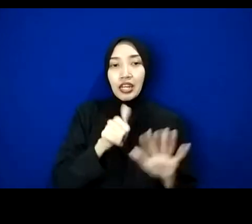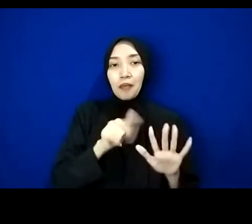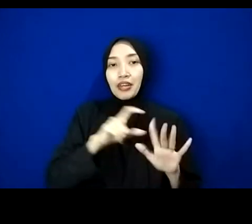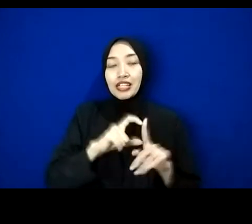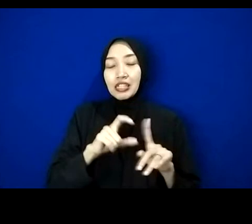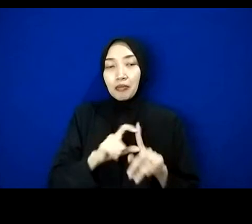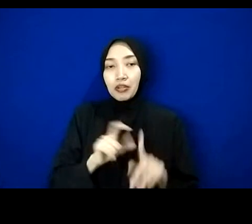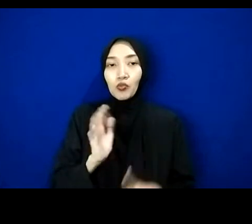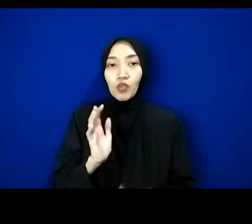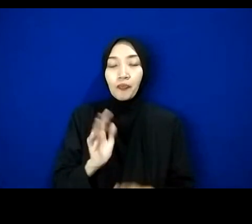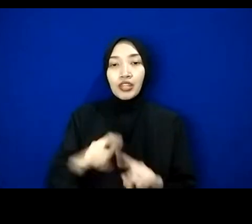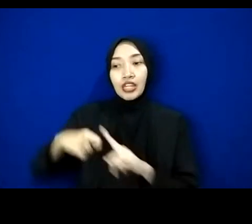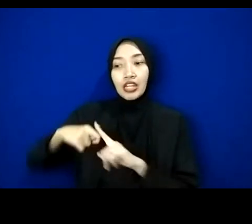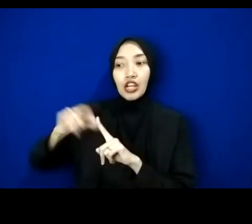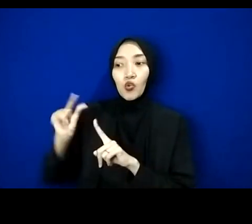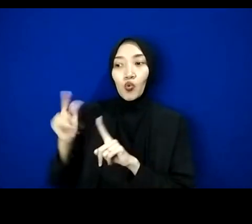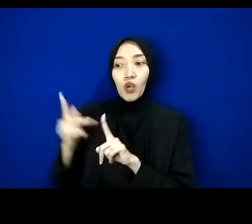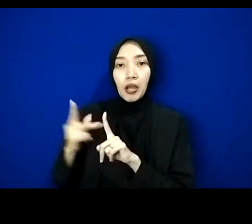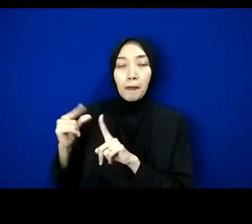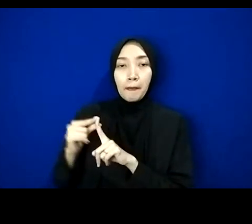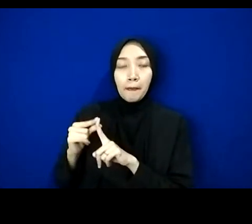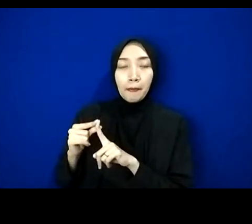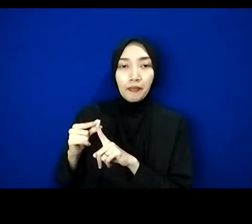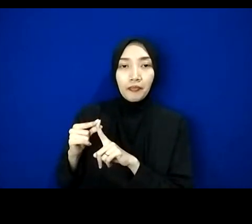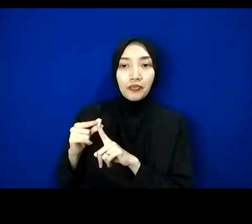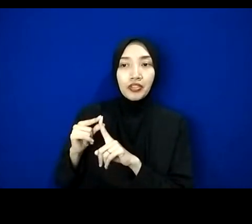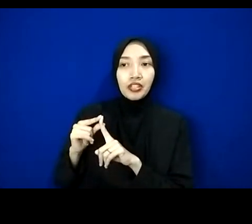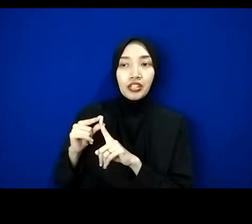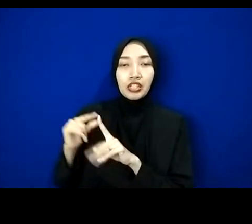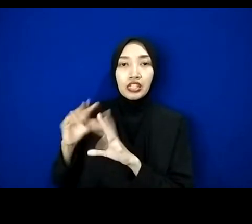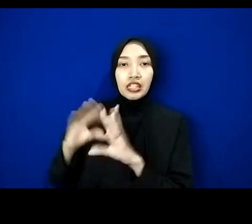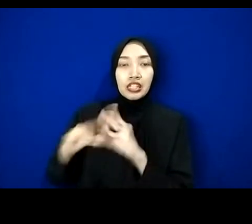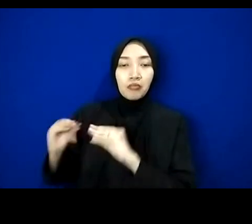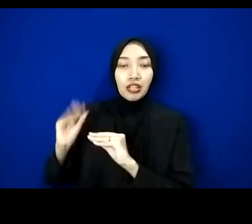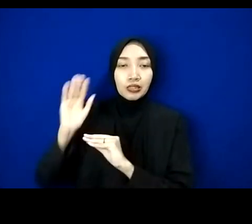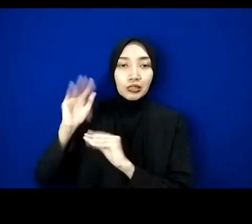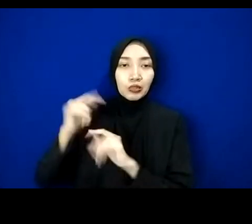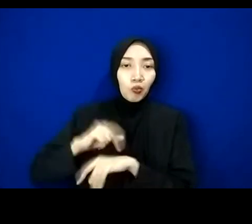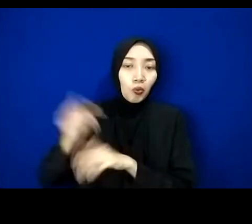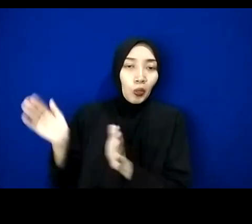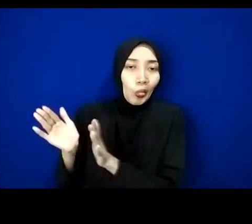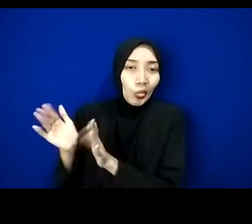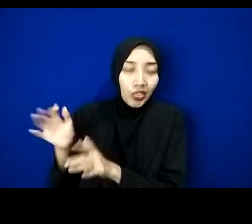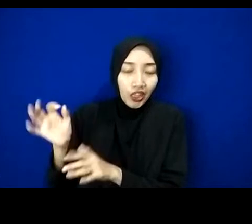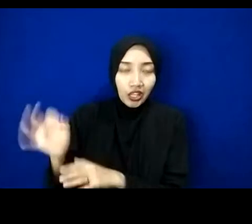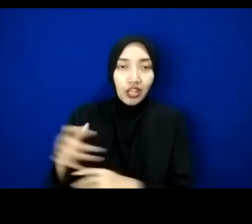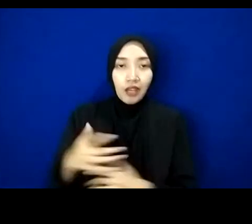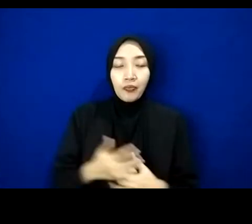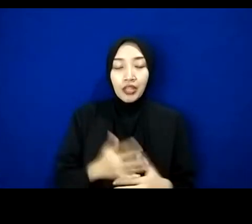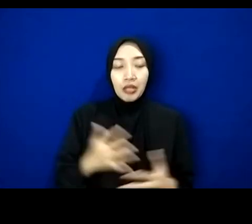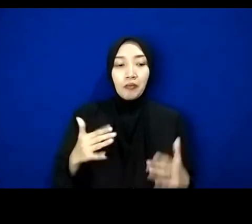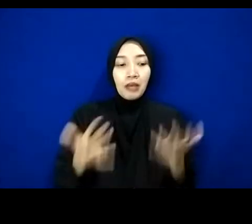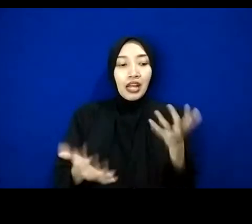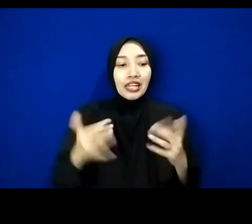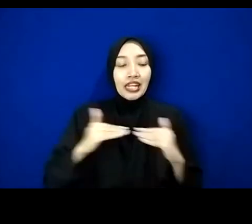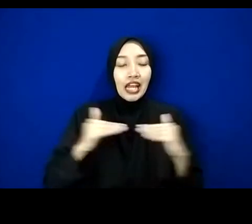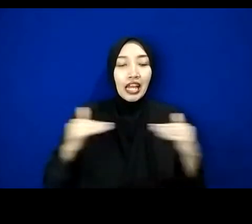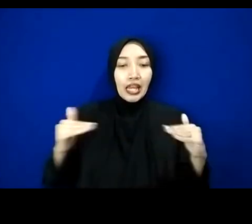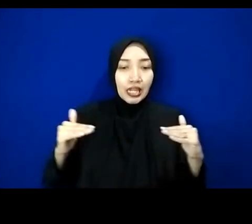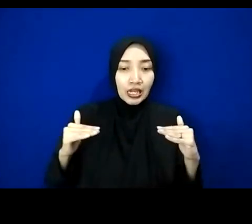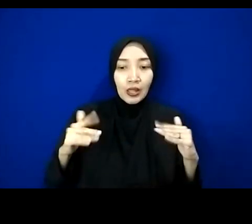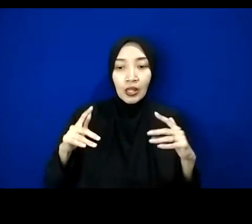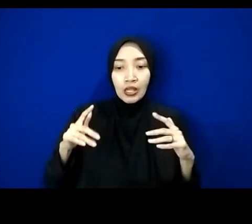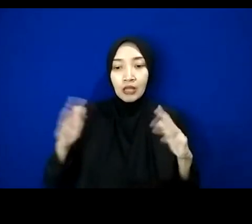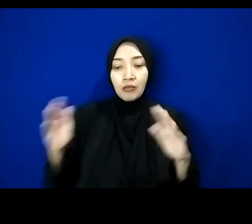discussed immediately. And the rights to fair trials, including those facing death penalty, have not been